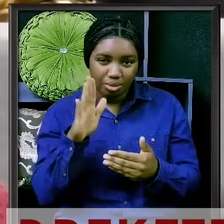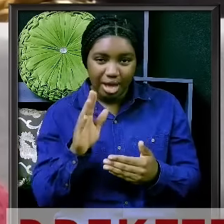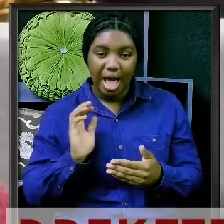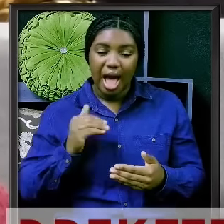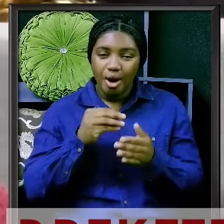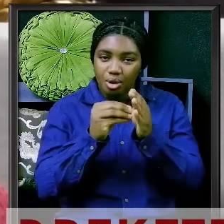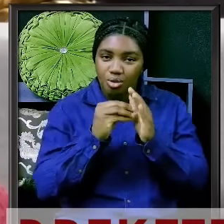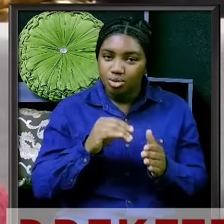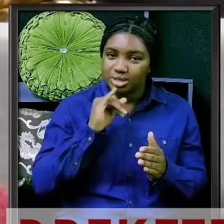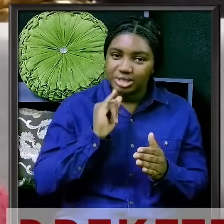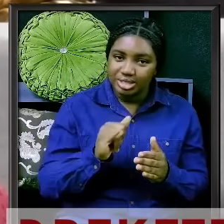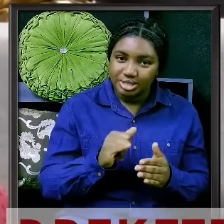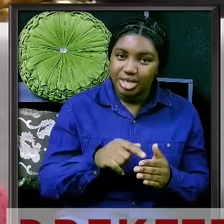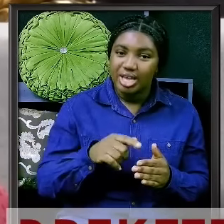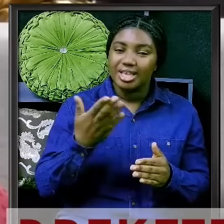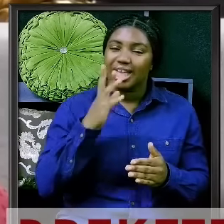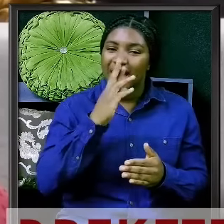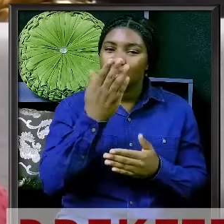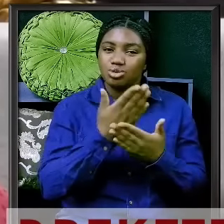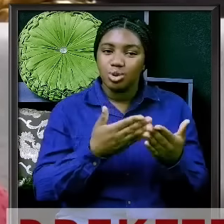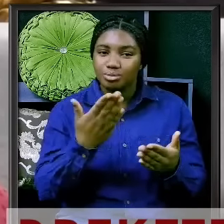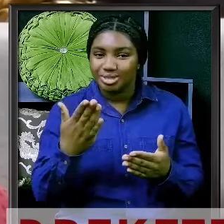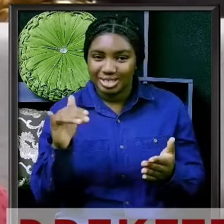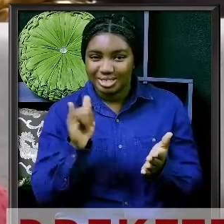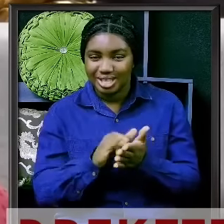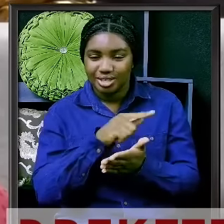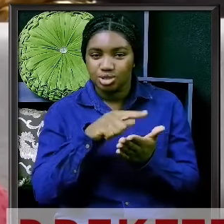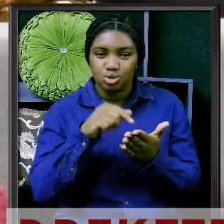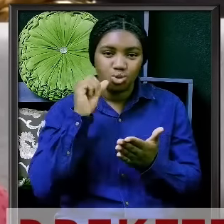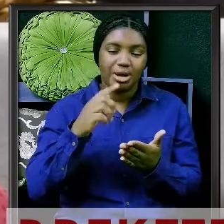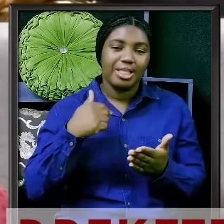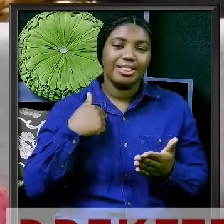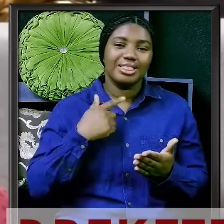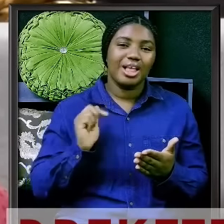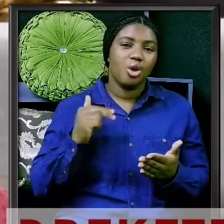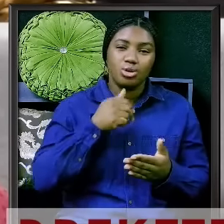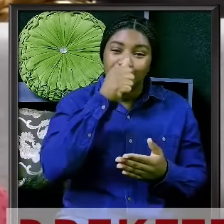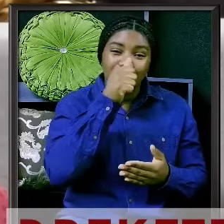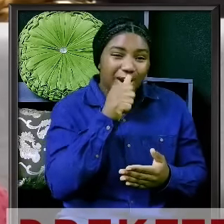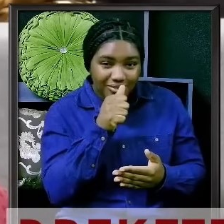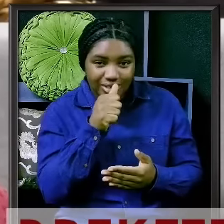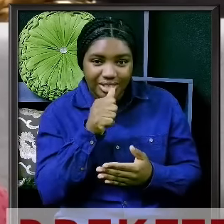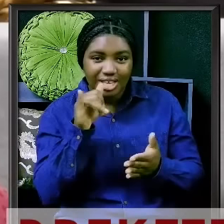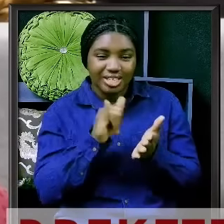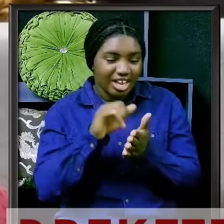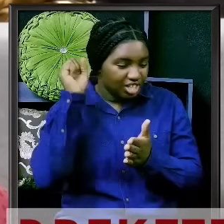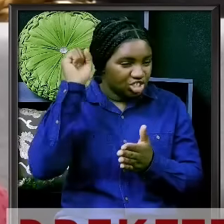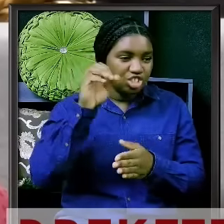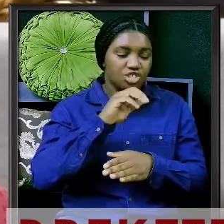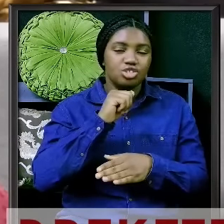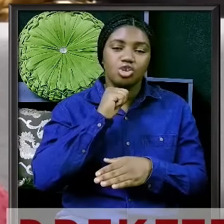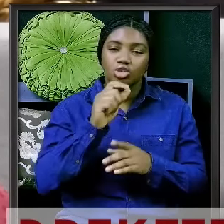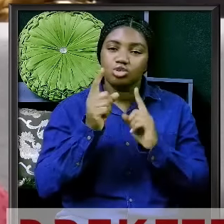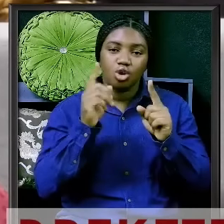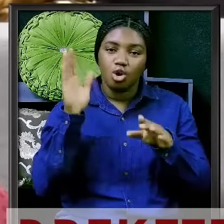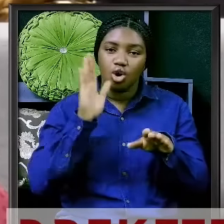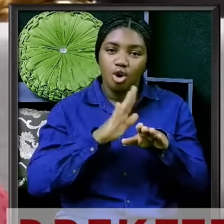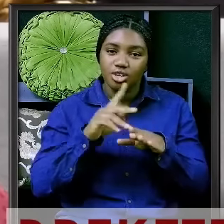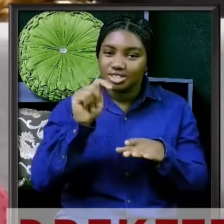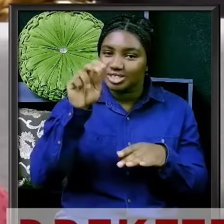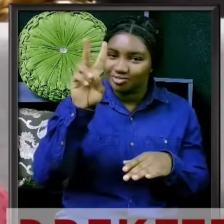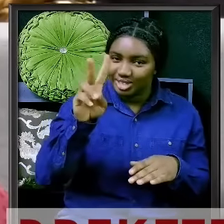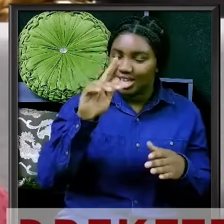say, I get some things where this woman tell us privately, where she no talk on air. We